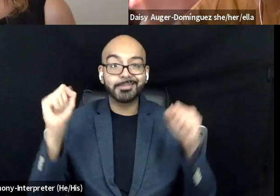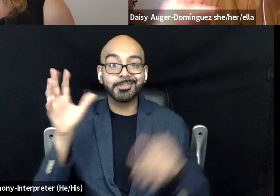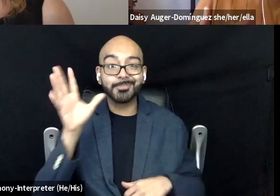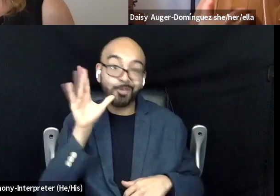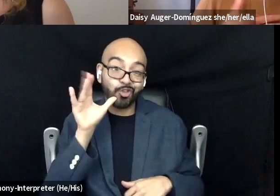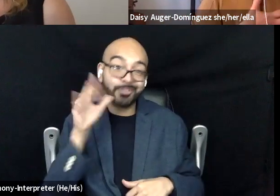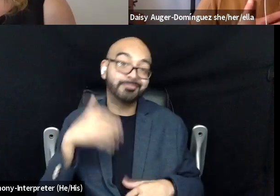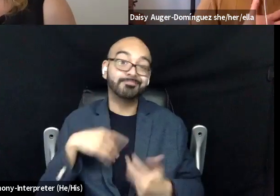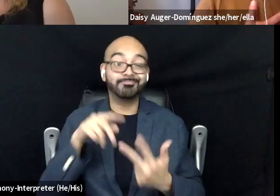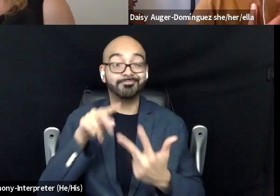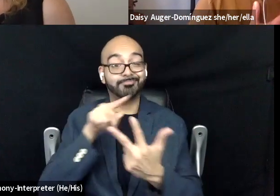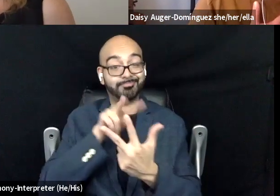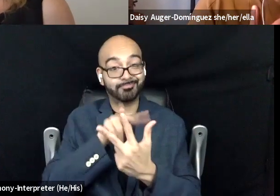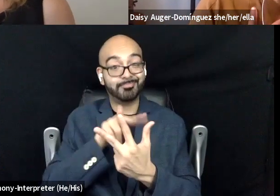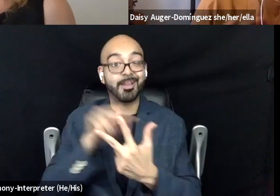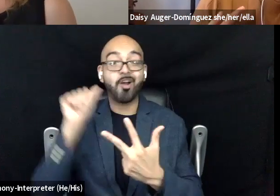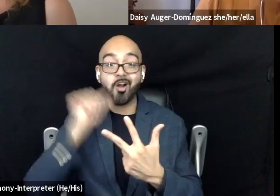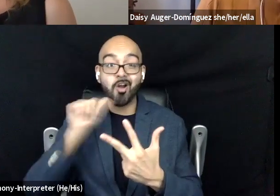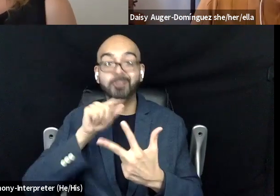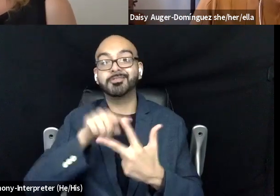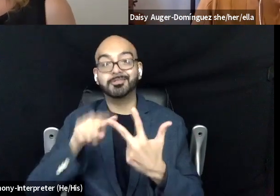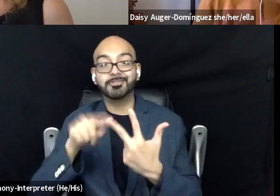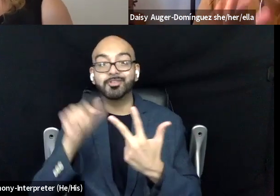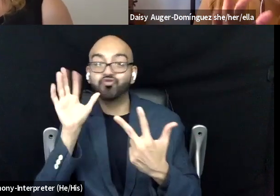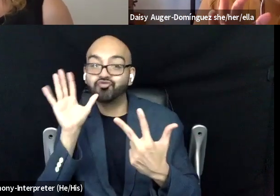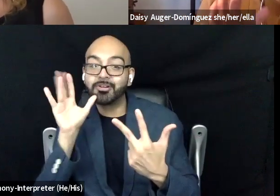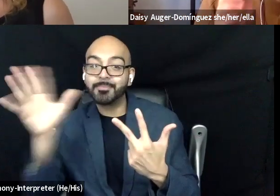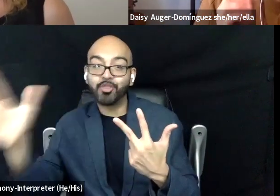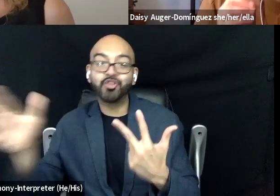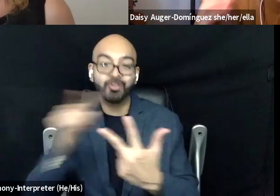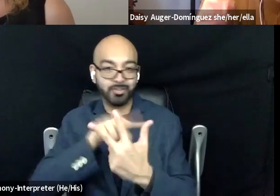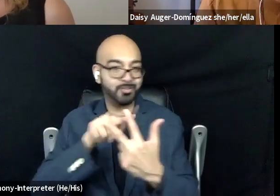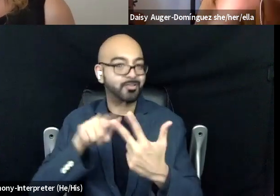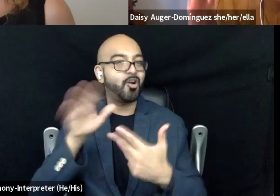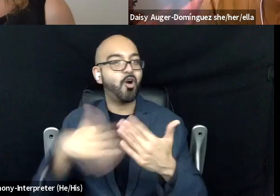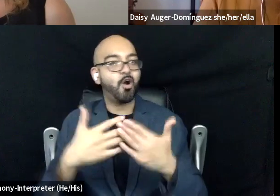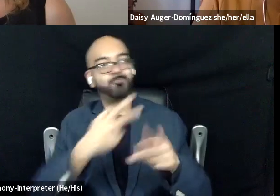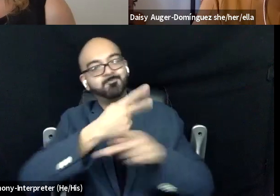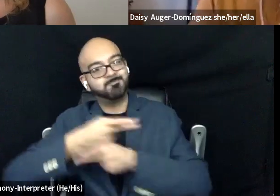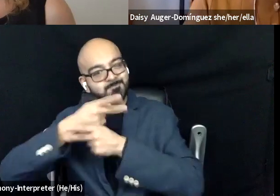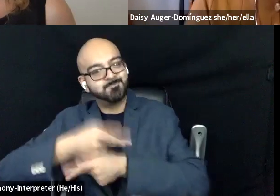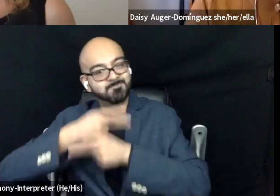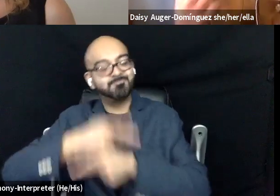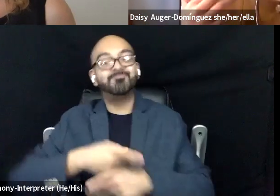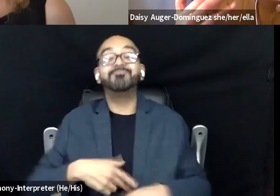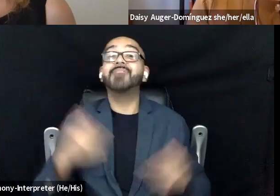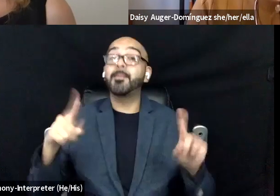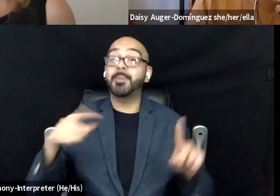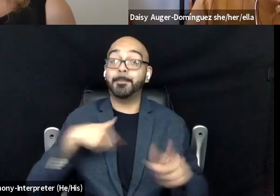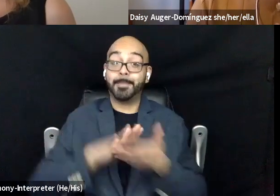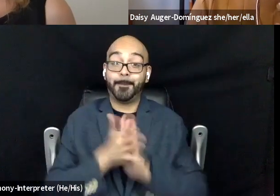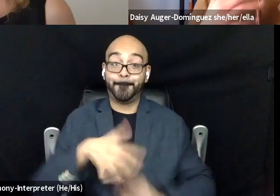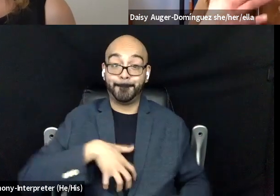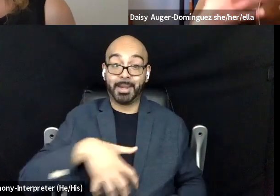lot of love, but I did carry that for a long time. And I didn't know that I was going to have a boy or a girl. We decided to wait. And when they told me that it was a